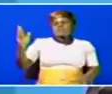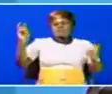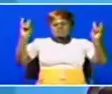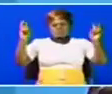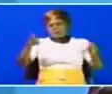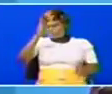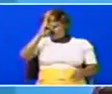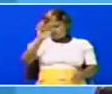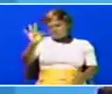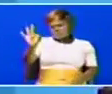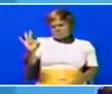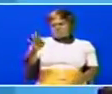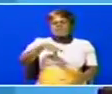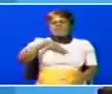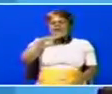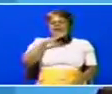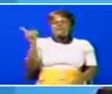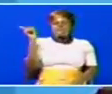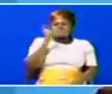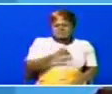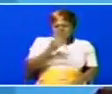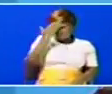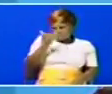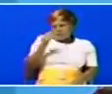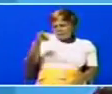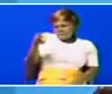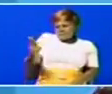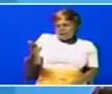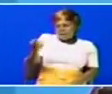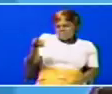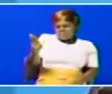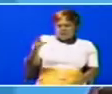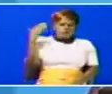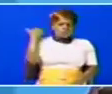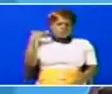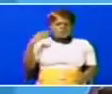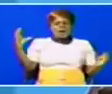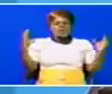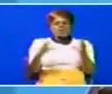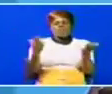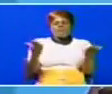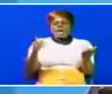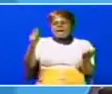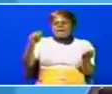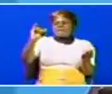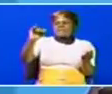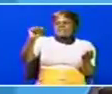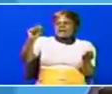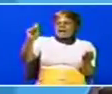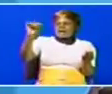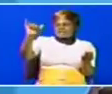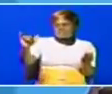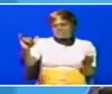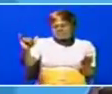And three police officers have died after they were shot during an ambush by raiders in Kasarani area of Kapedo location